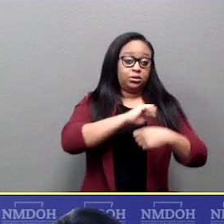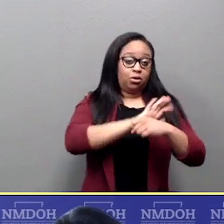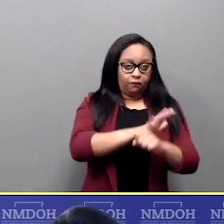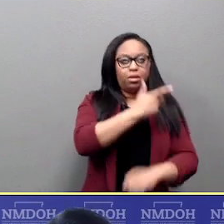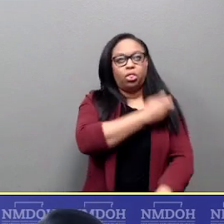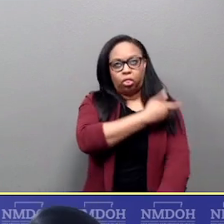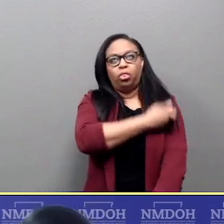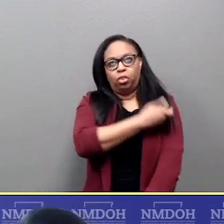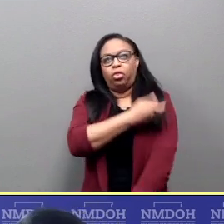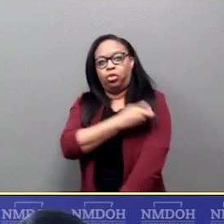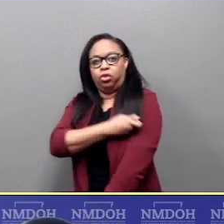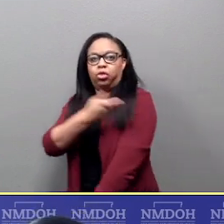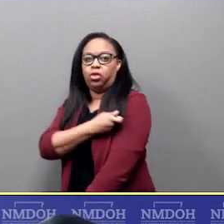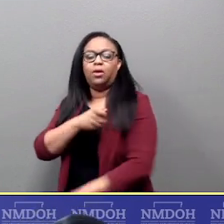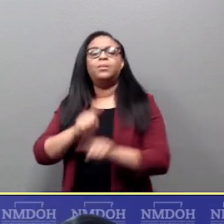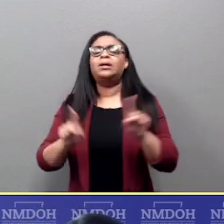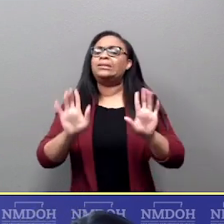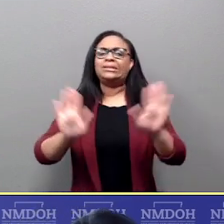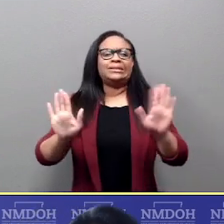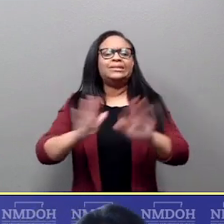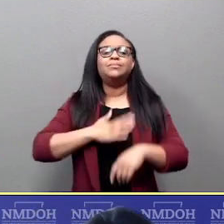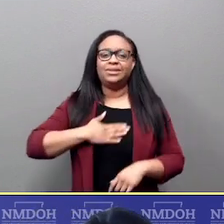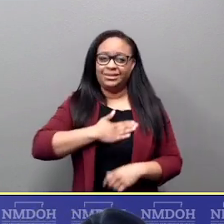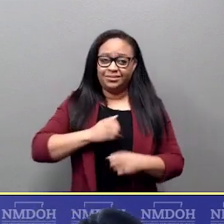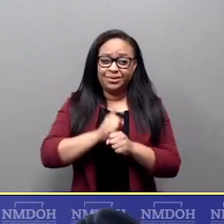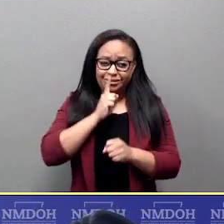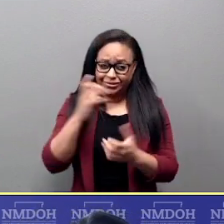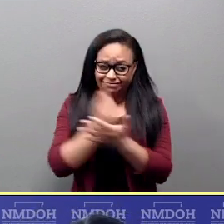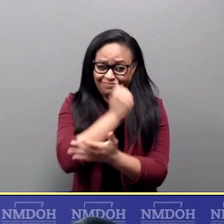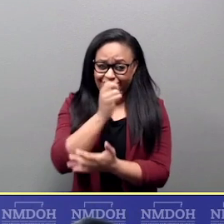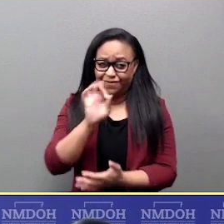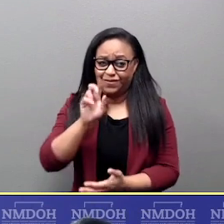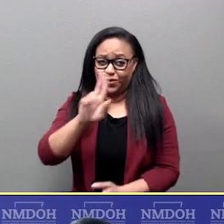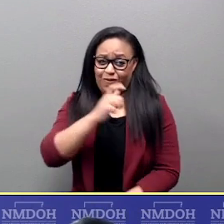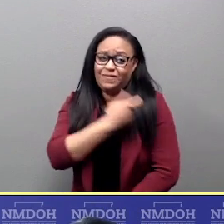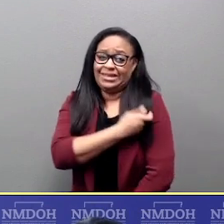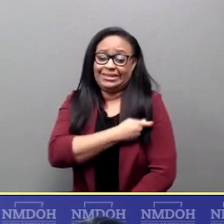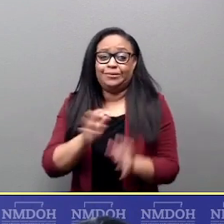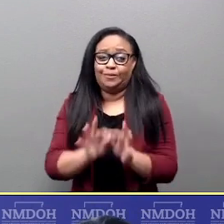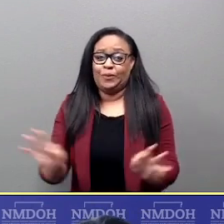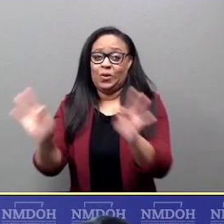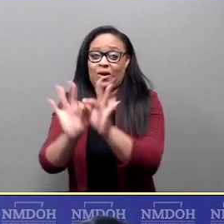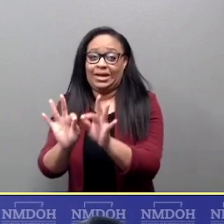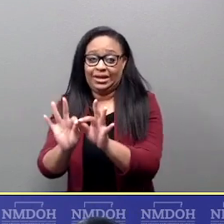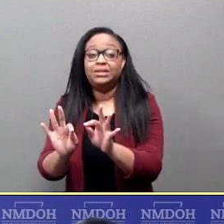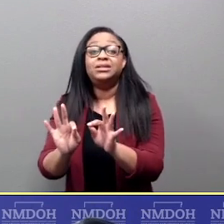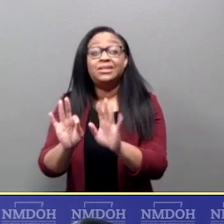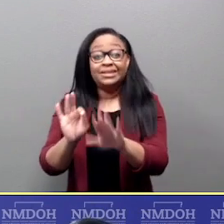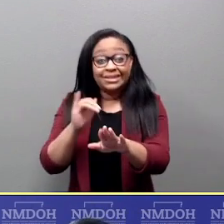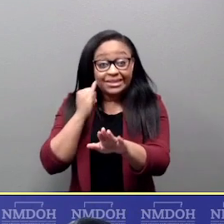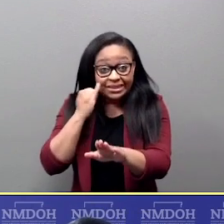sick and have to get hospitalized, especially our older populations. Next slide.